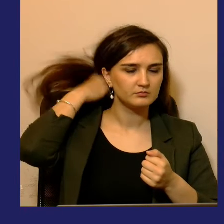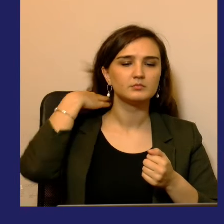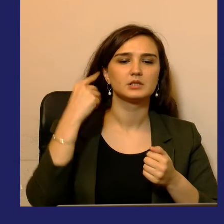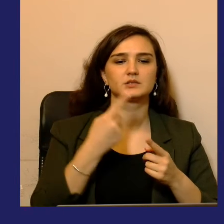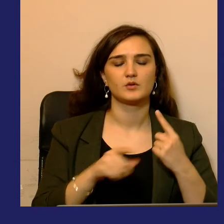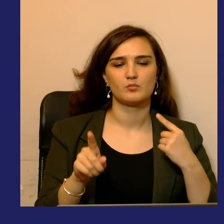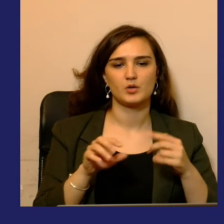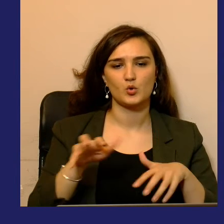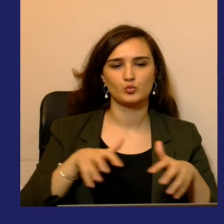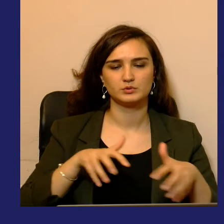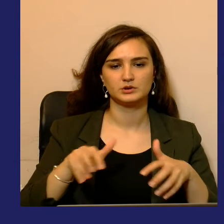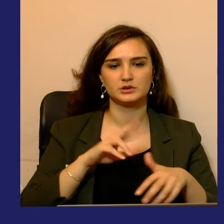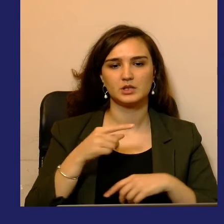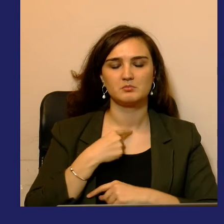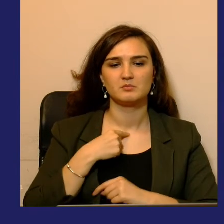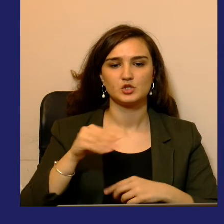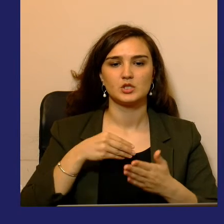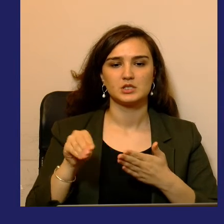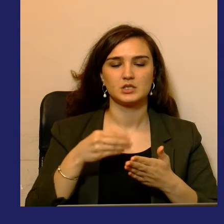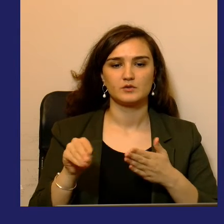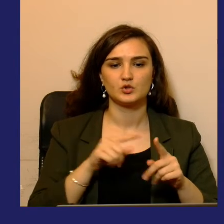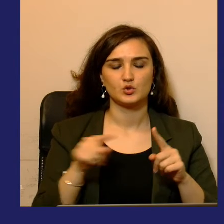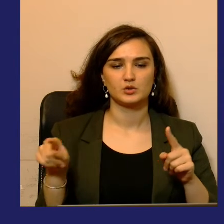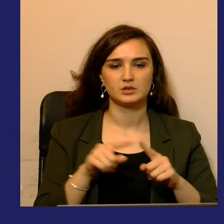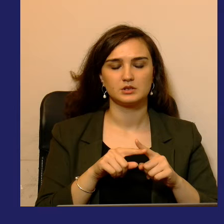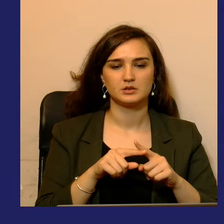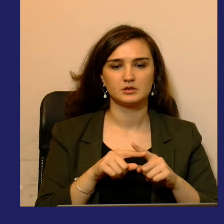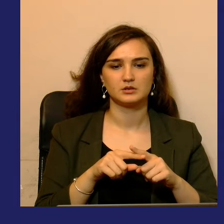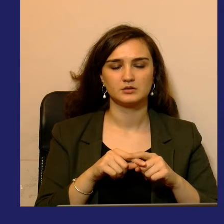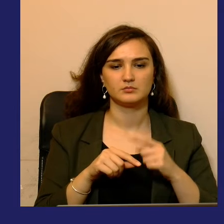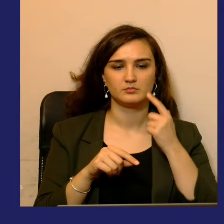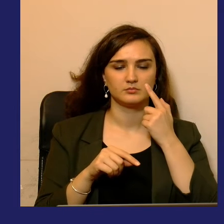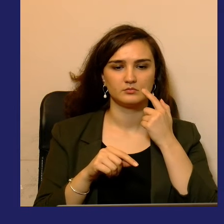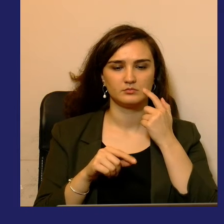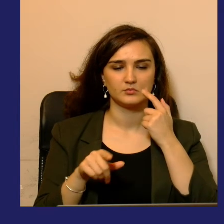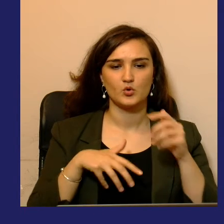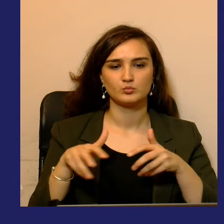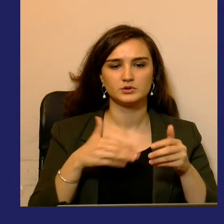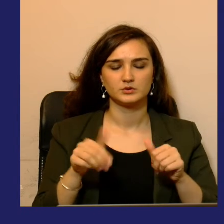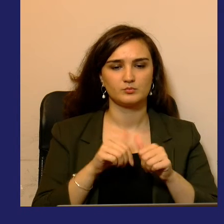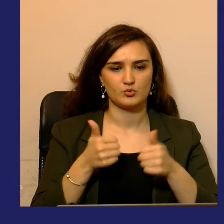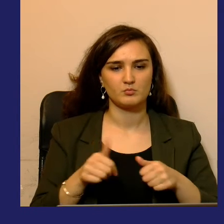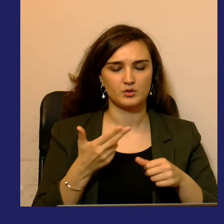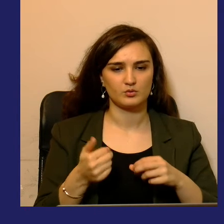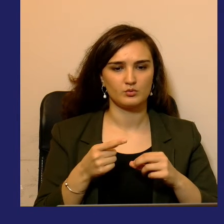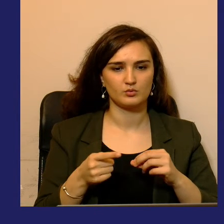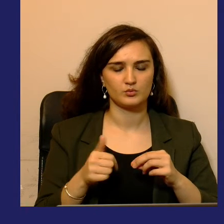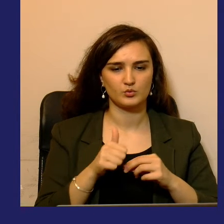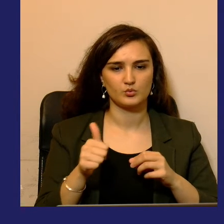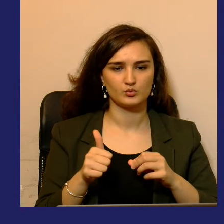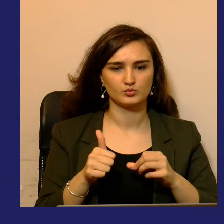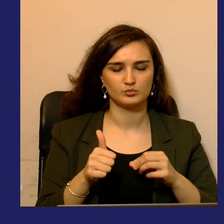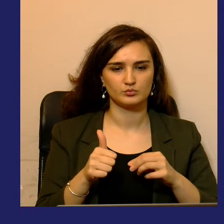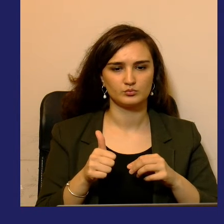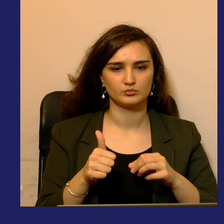buying. Clientelism is, of course, a form of corruption, as Vajewski pointed out quite rightly. You're not